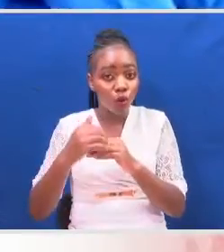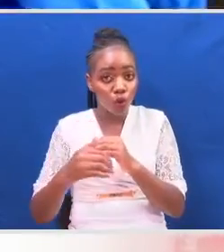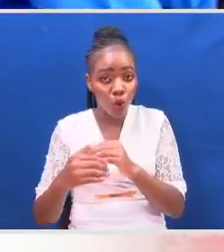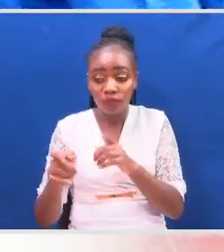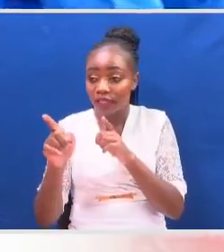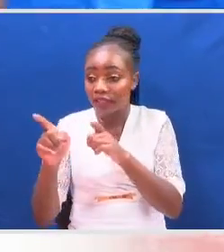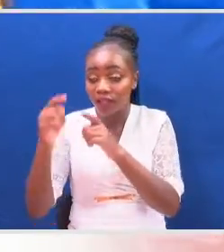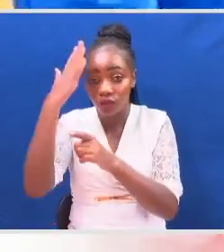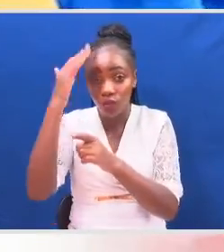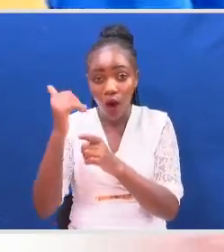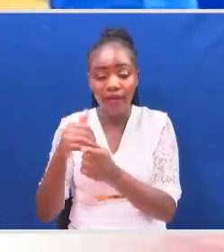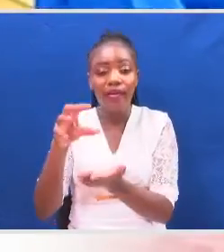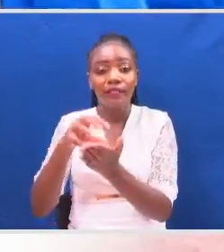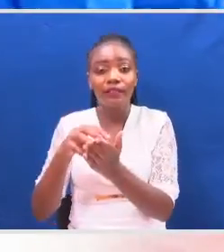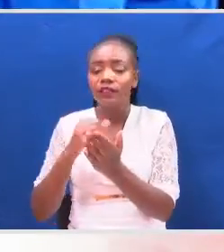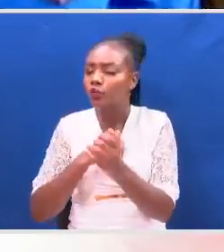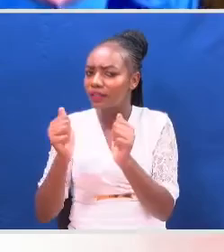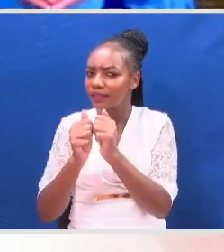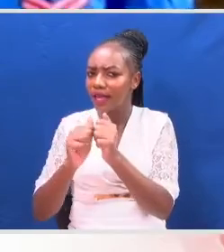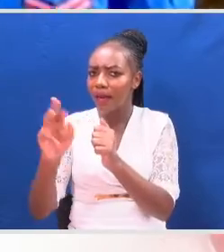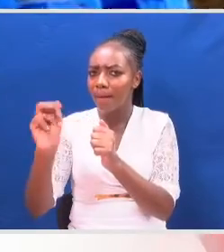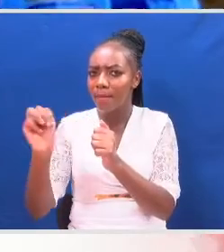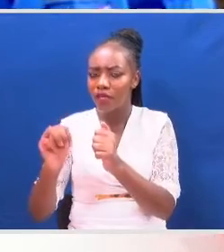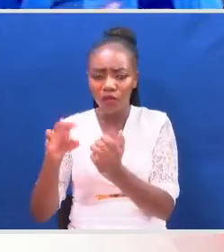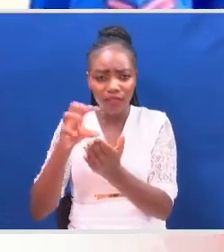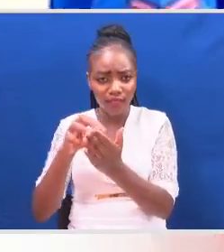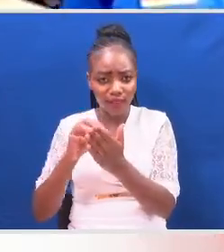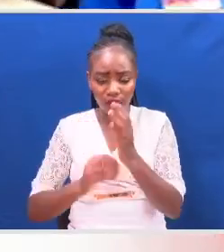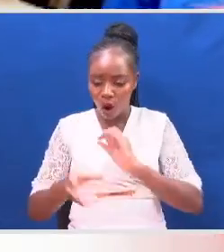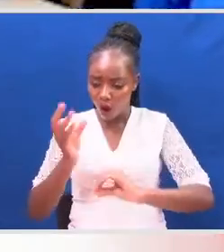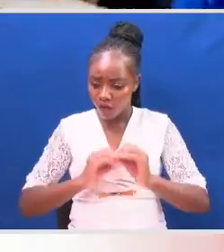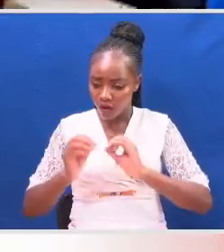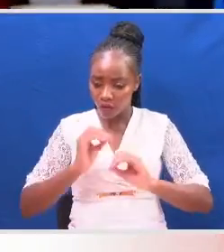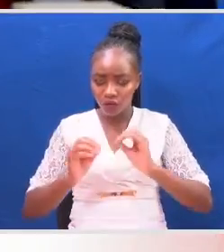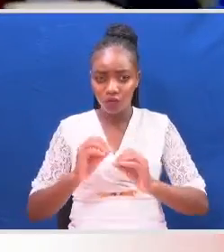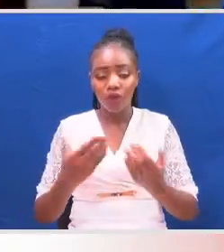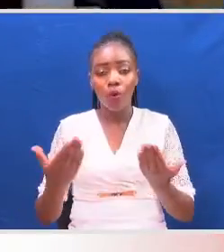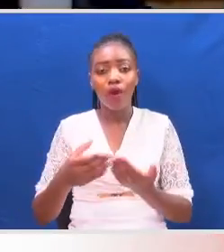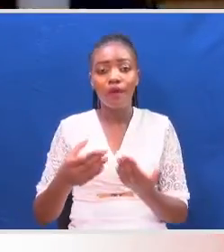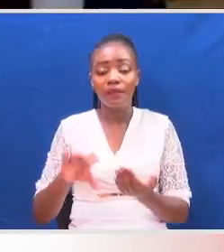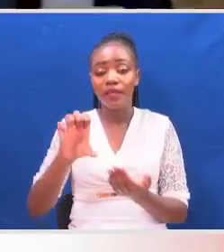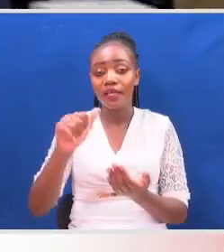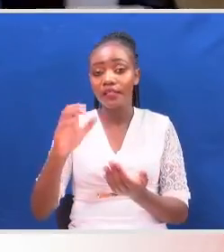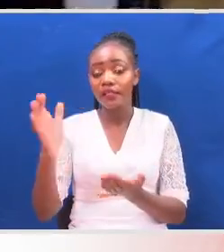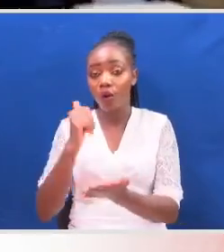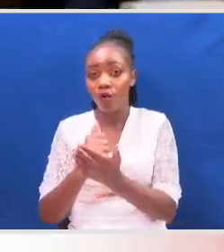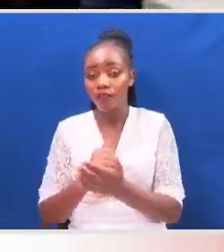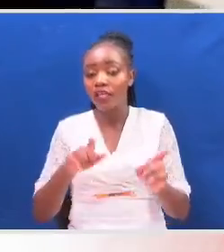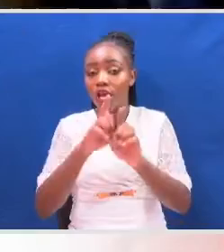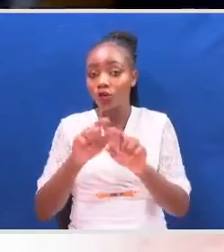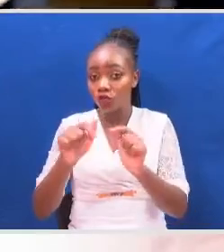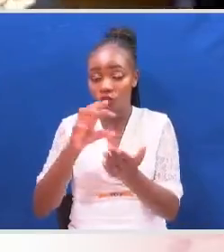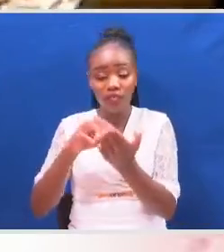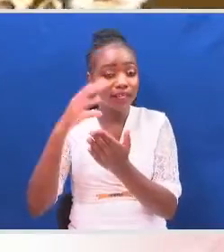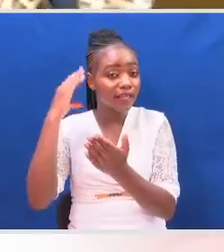10 million shilling graft case that is before Anti-Corruption Court Chief Magistrate Douglas Ogoti. In today's hearing,